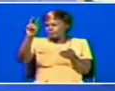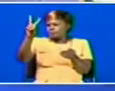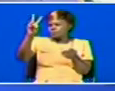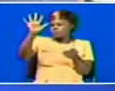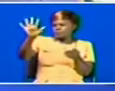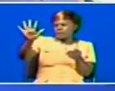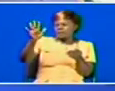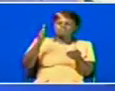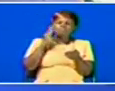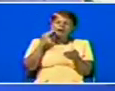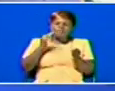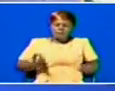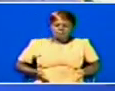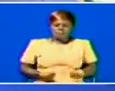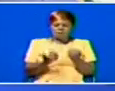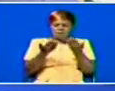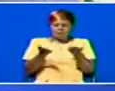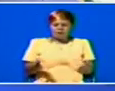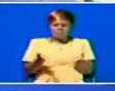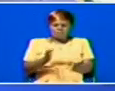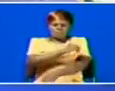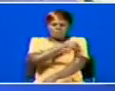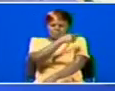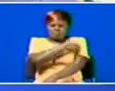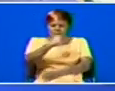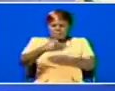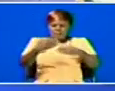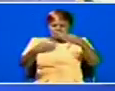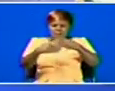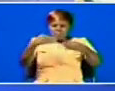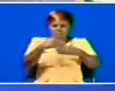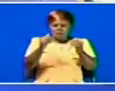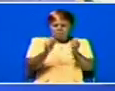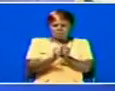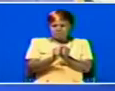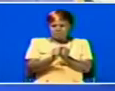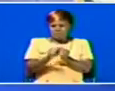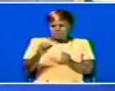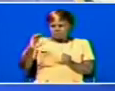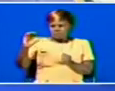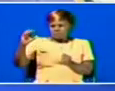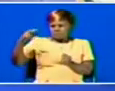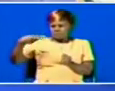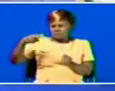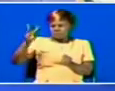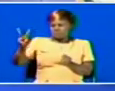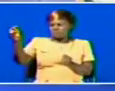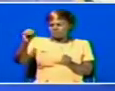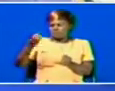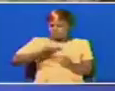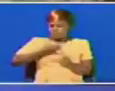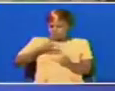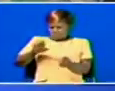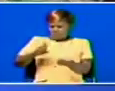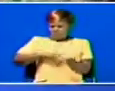mothers who have delivered in that maternity shelter, which was constructed by the CHVs themselves with their own